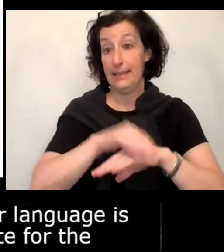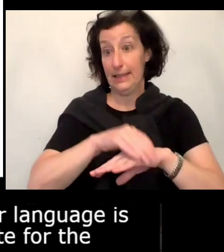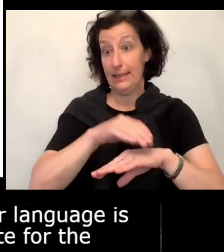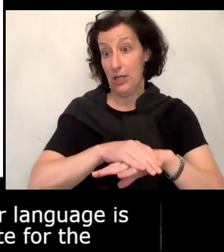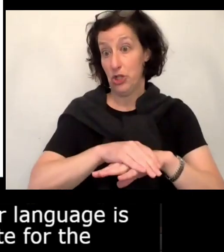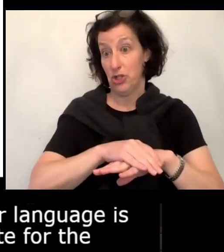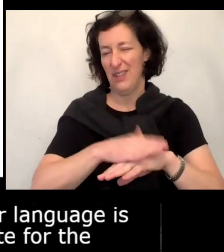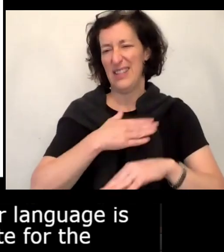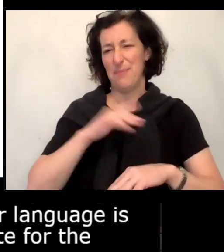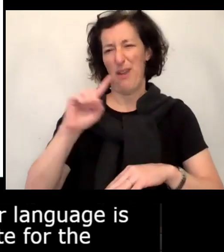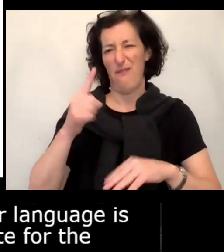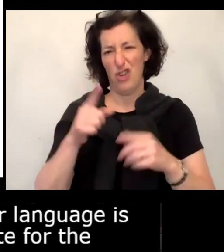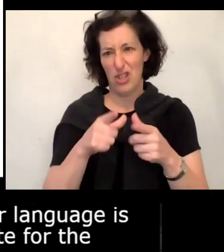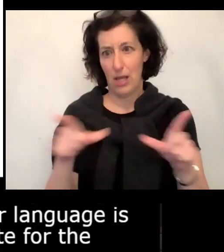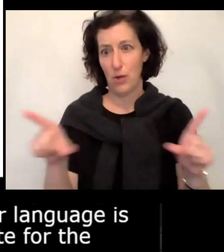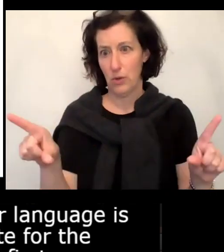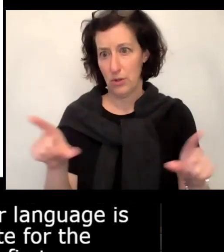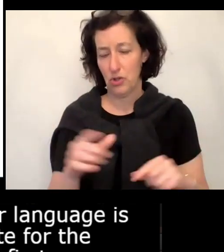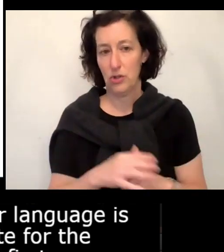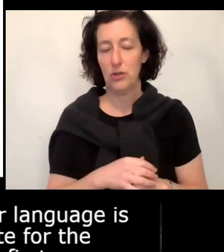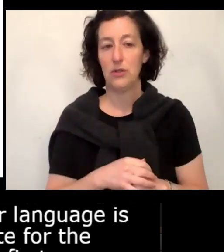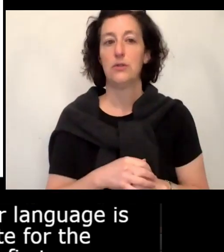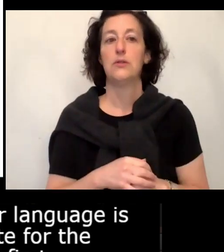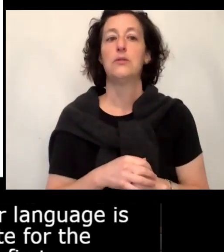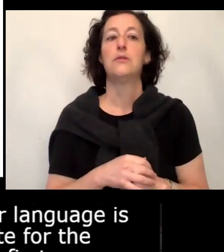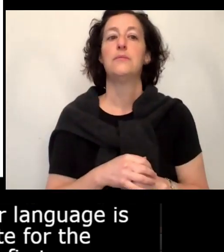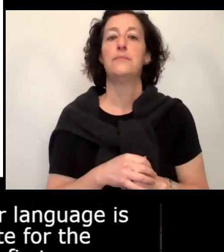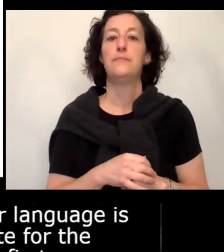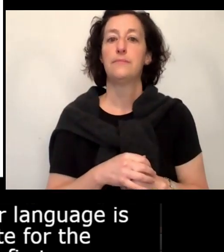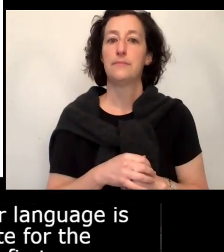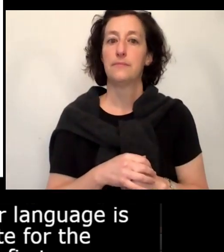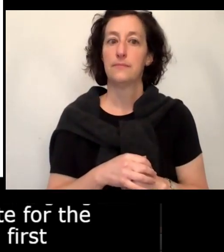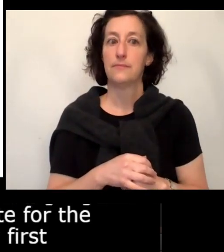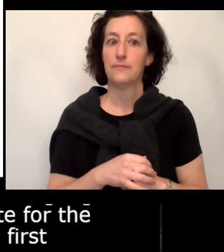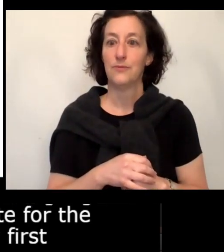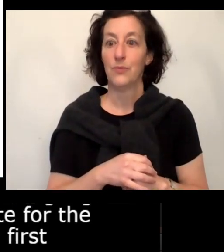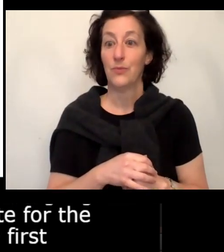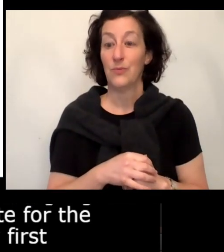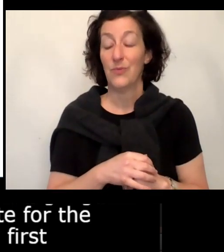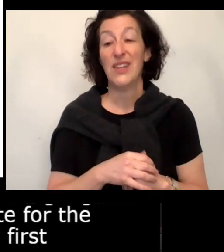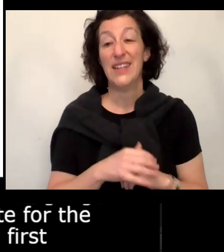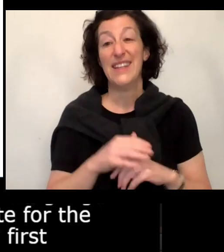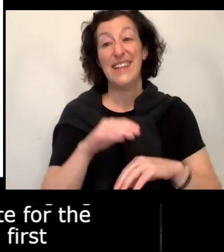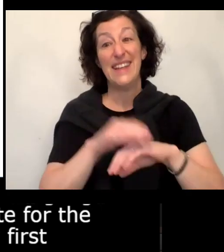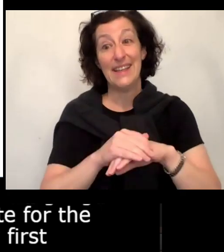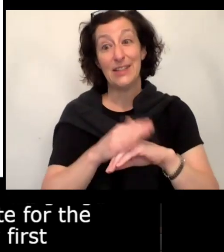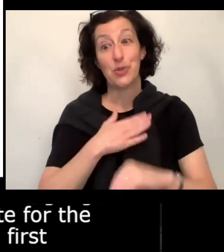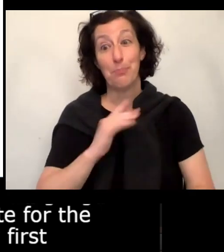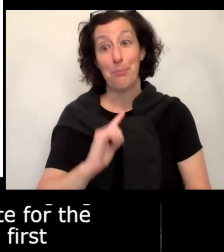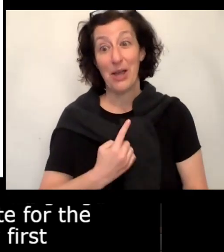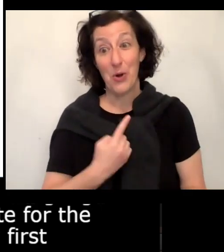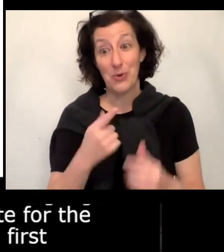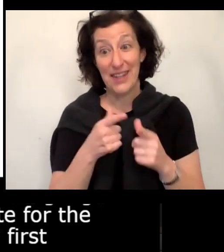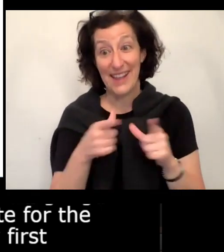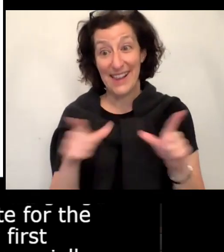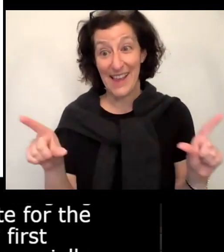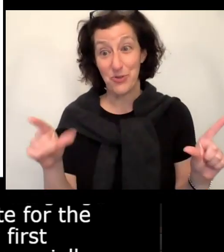first language, and in many ways my only language. Especially those who've tried to hear me speak French